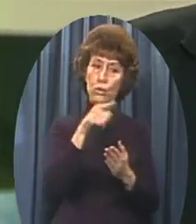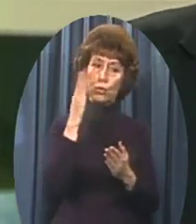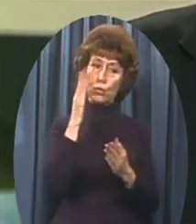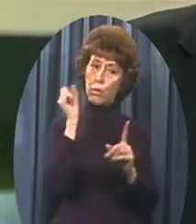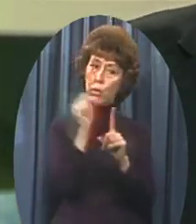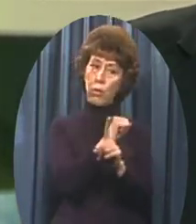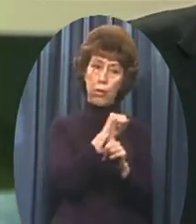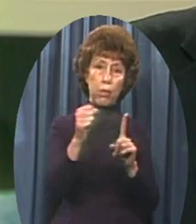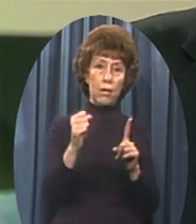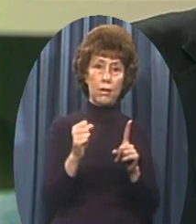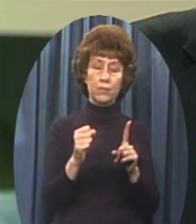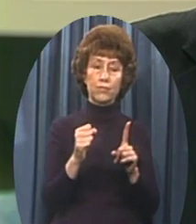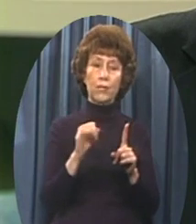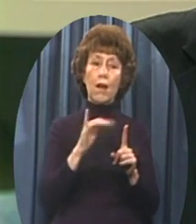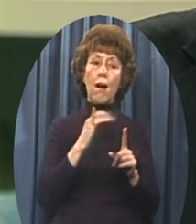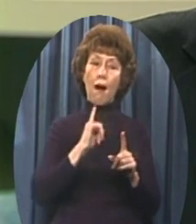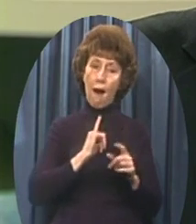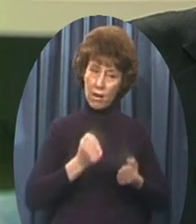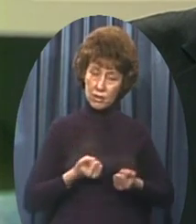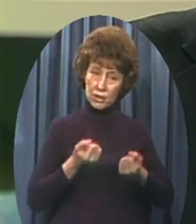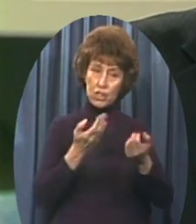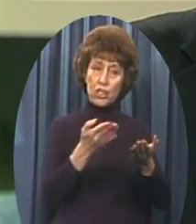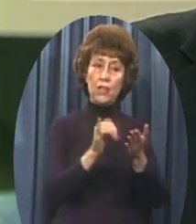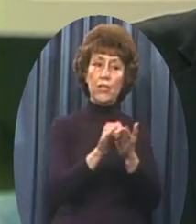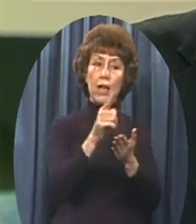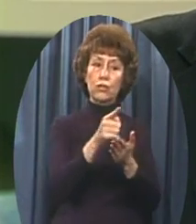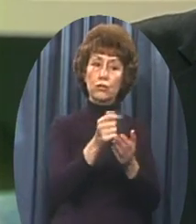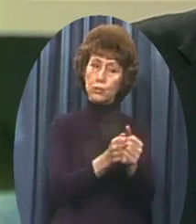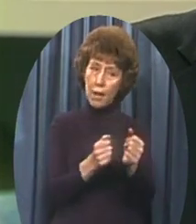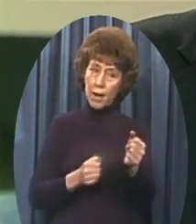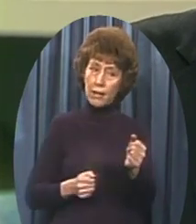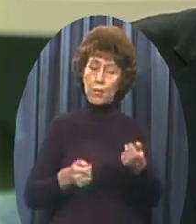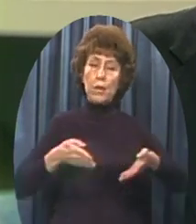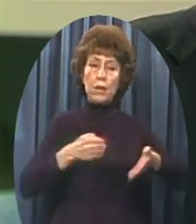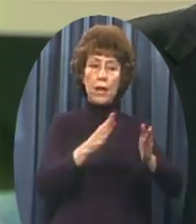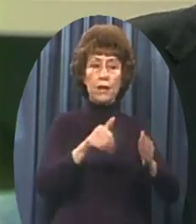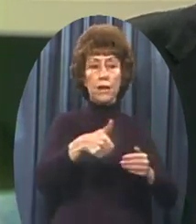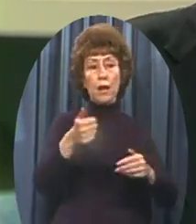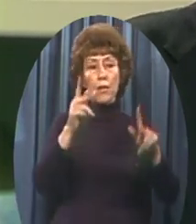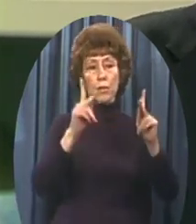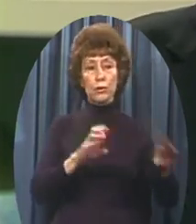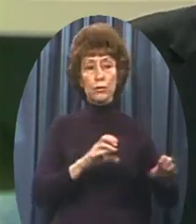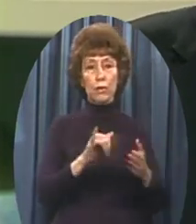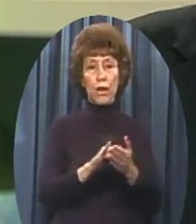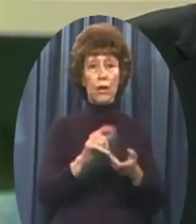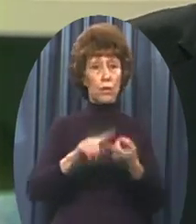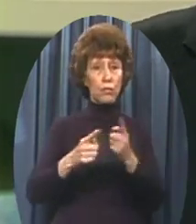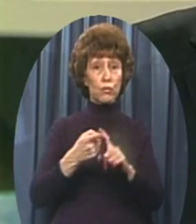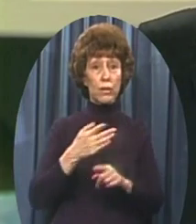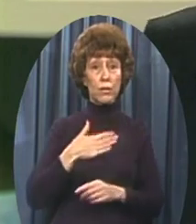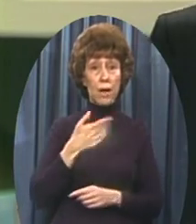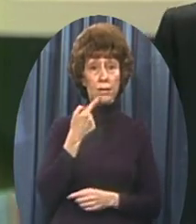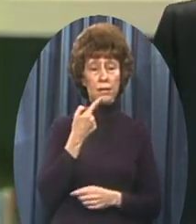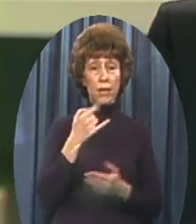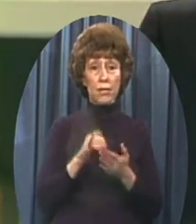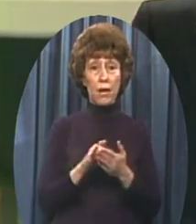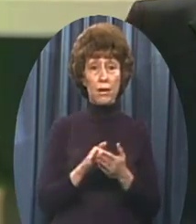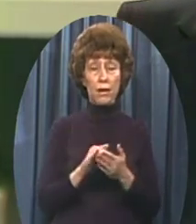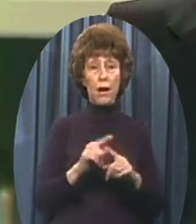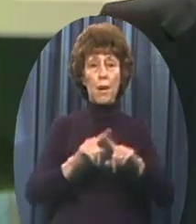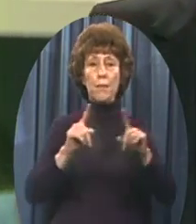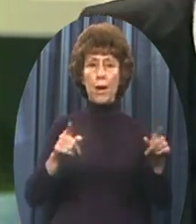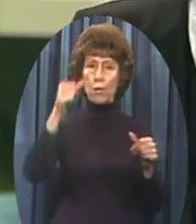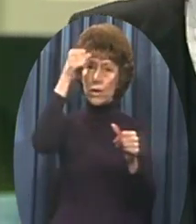you. My suggestion to you is to step down. Let somebody else do that.' He's a friend of mine, but